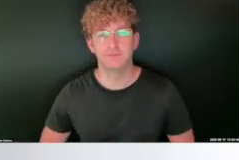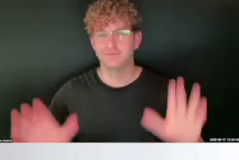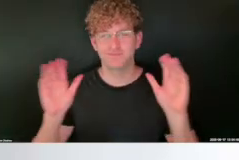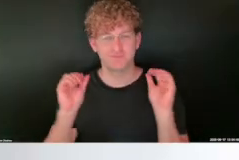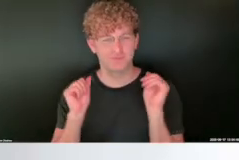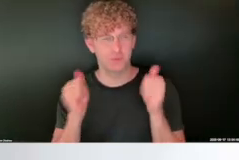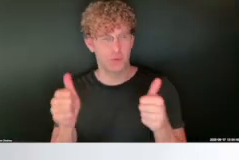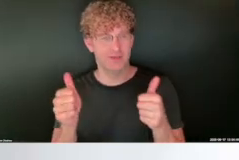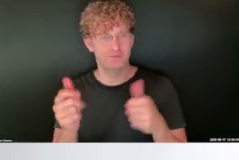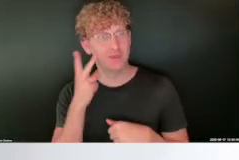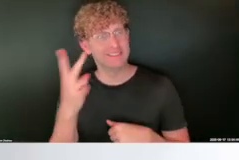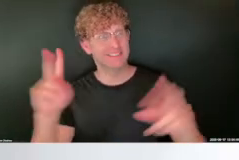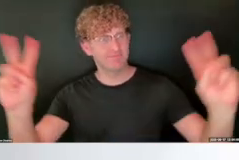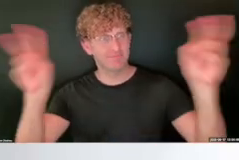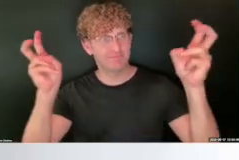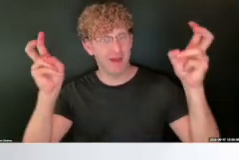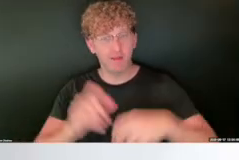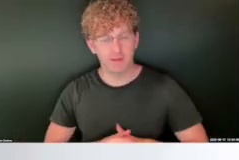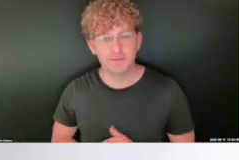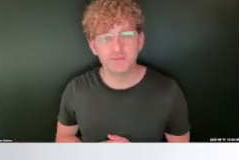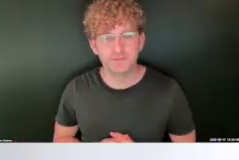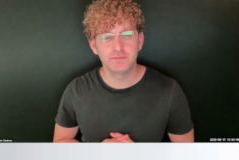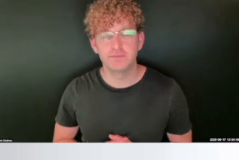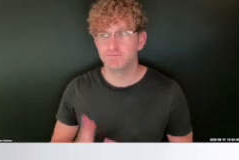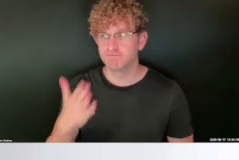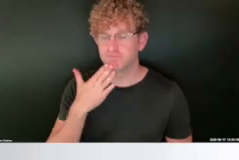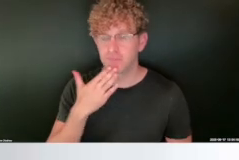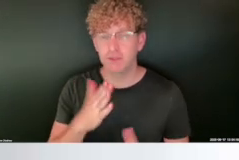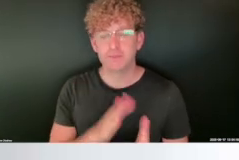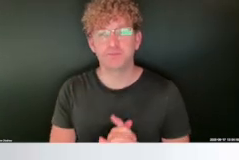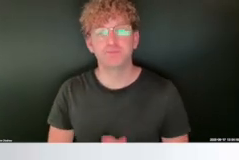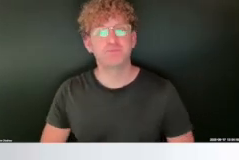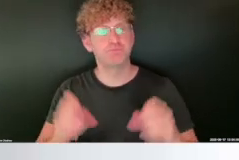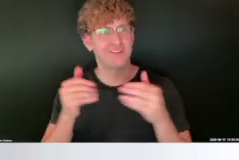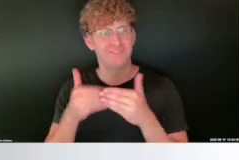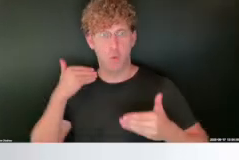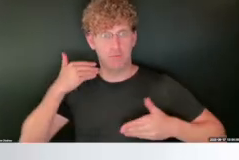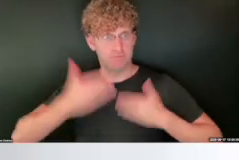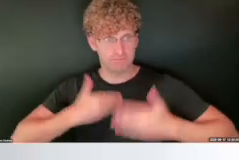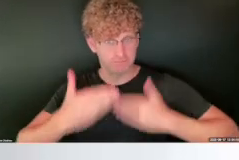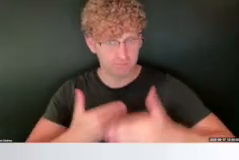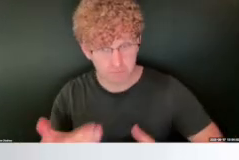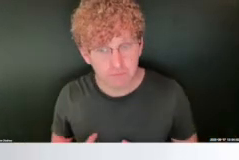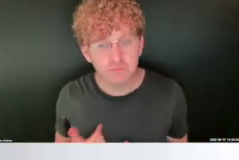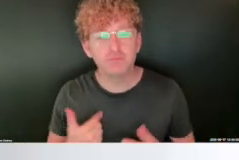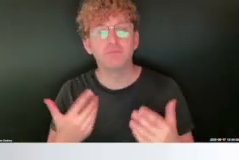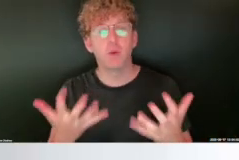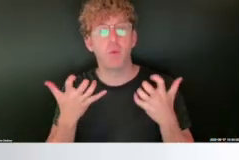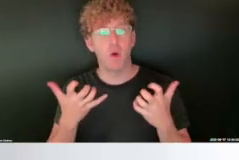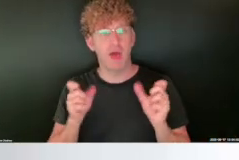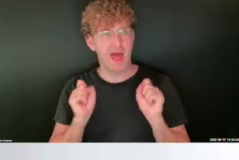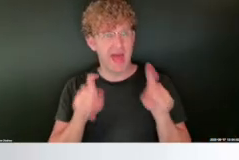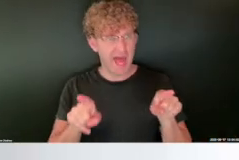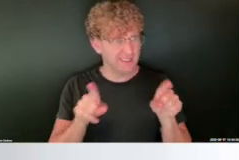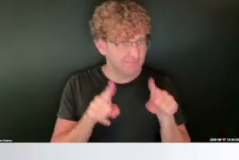Great, now I see the title slide. Thank you so much. So before we begin, just want to ask if there are any technical